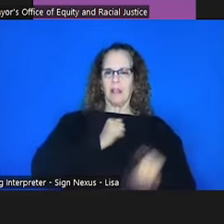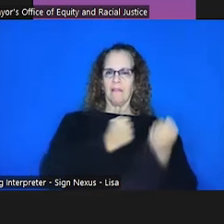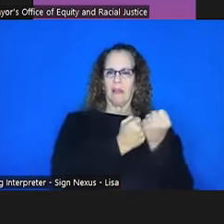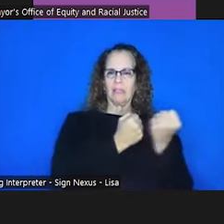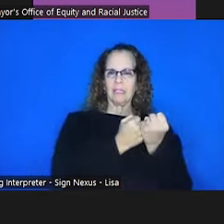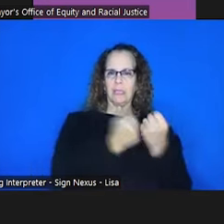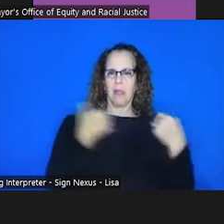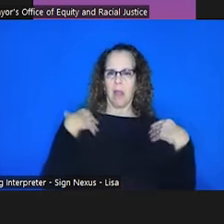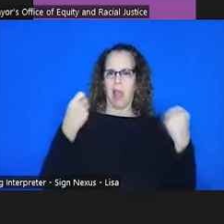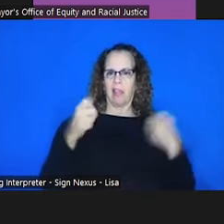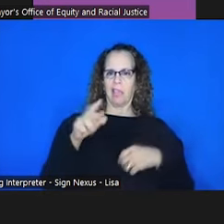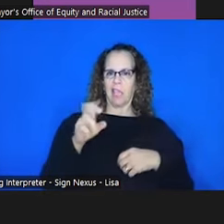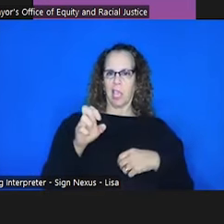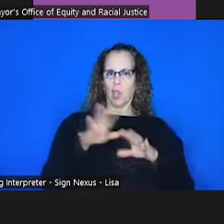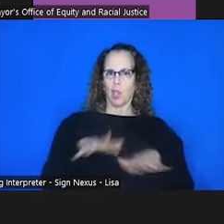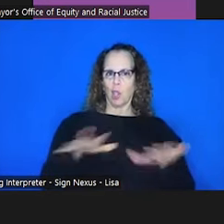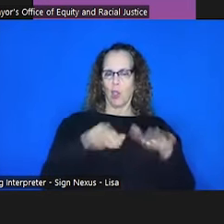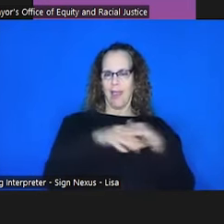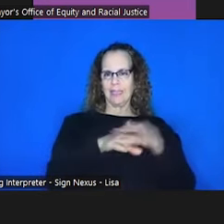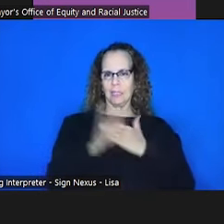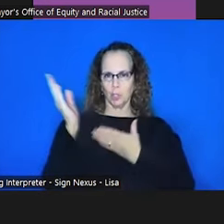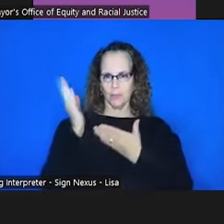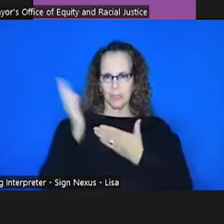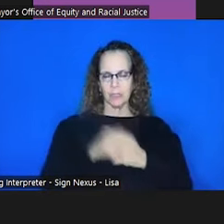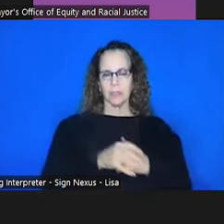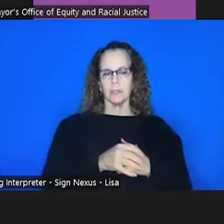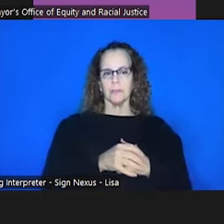when accessing different services.